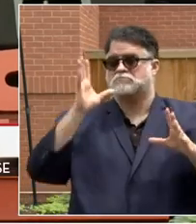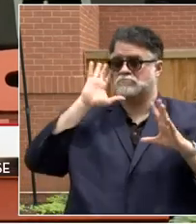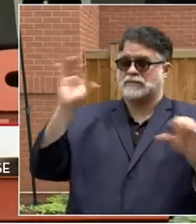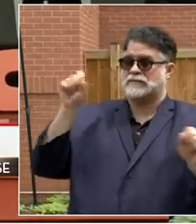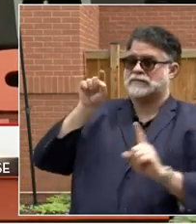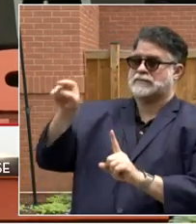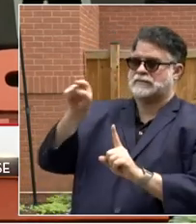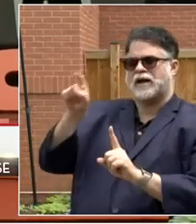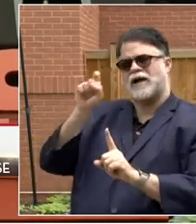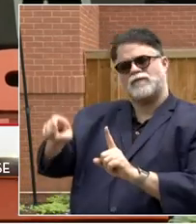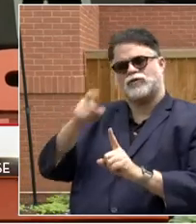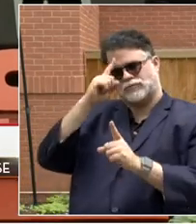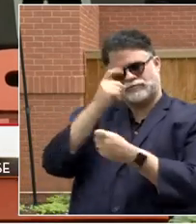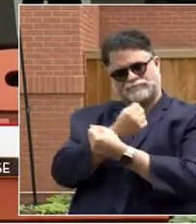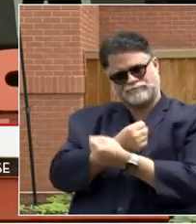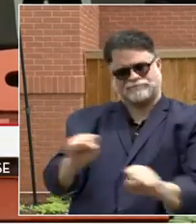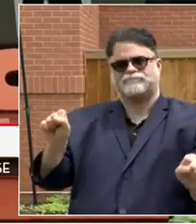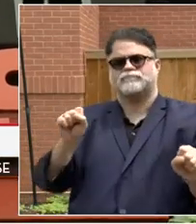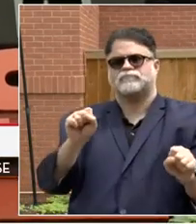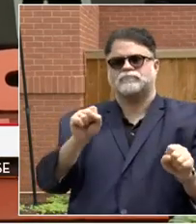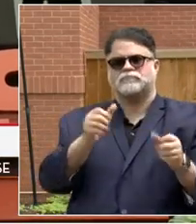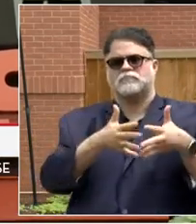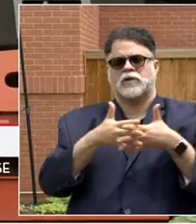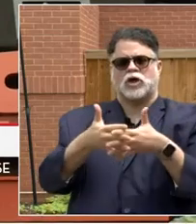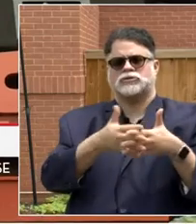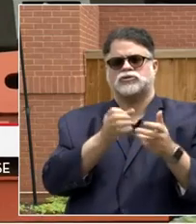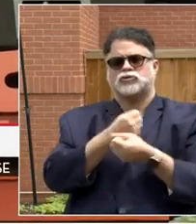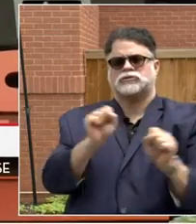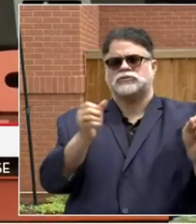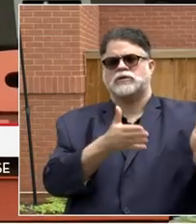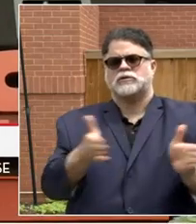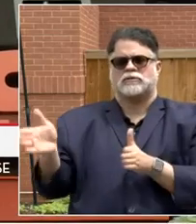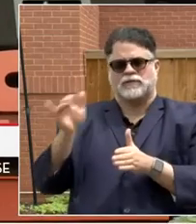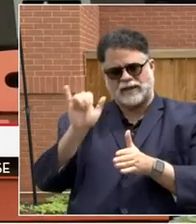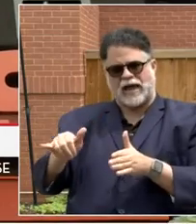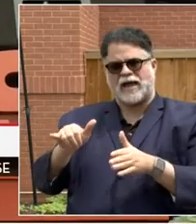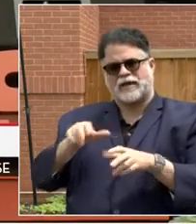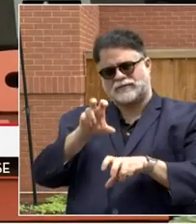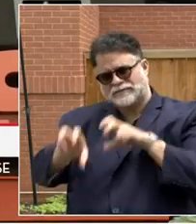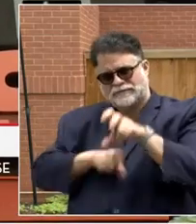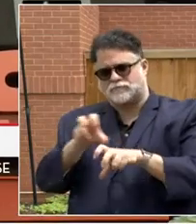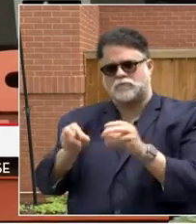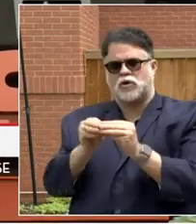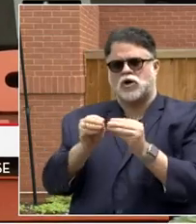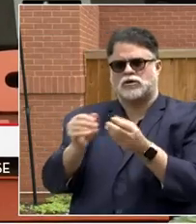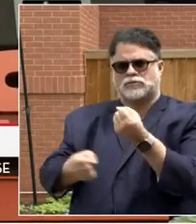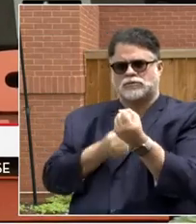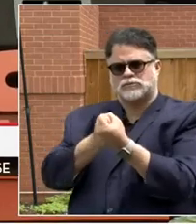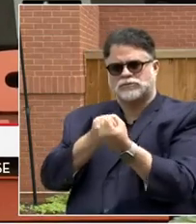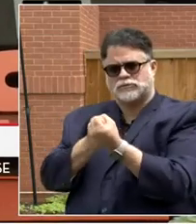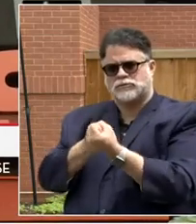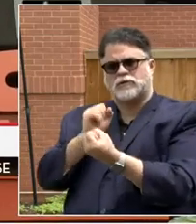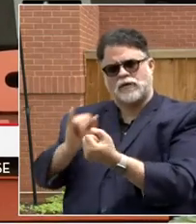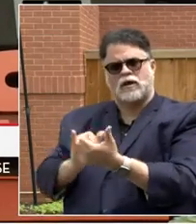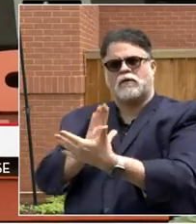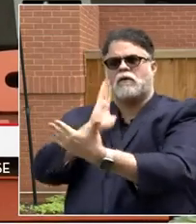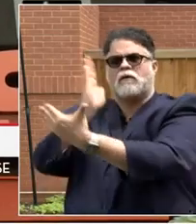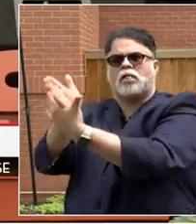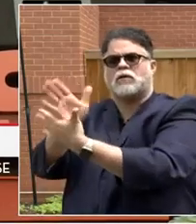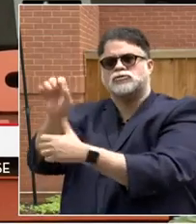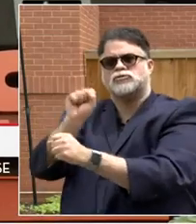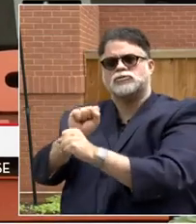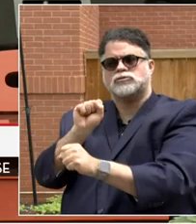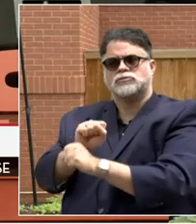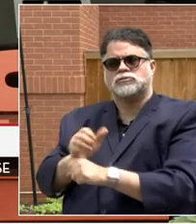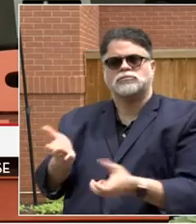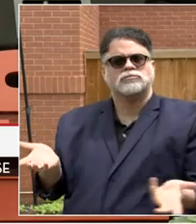the President put in funds so that we could do more violence intervention work. He sent his domestic policy advisor,